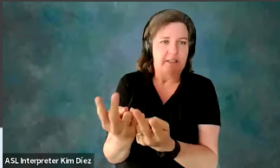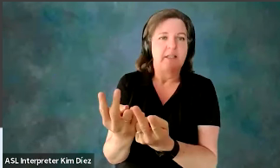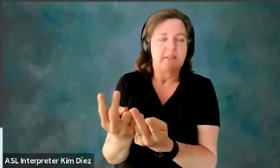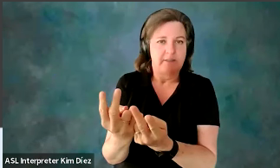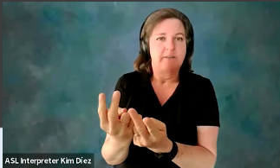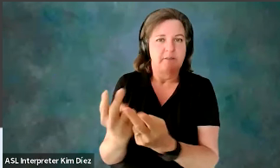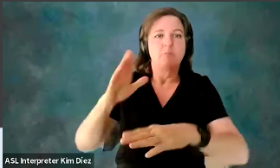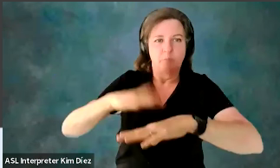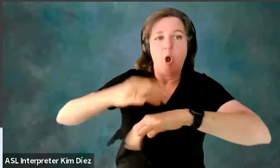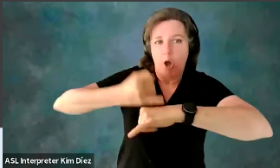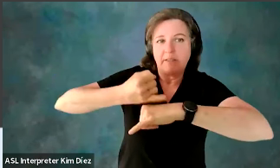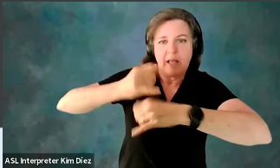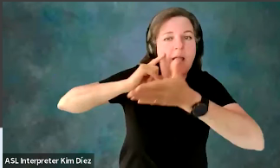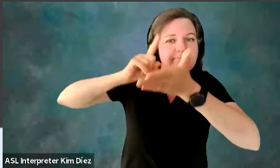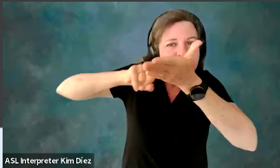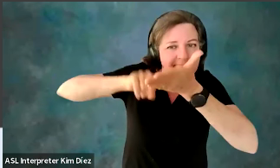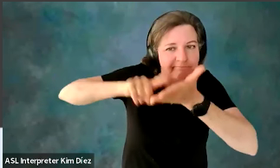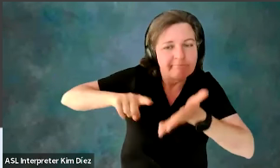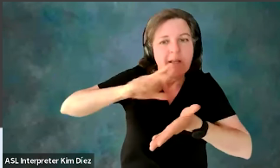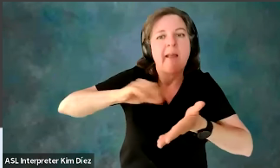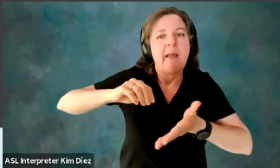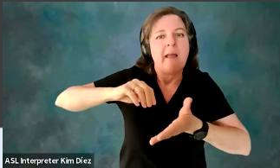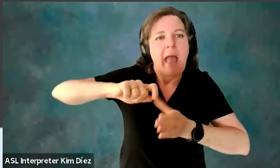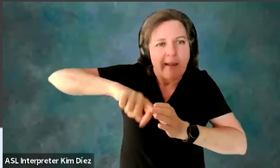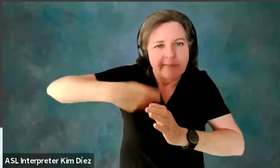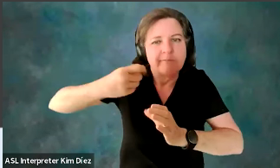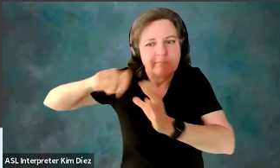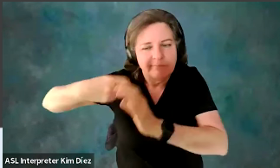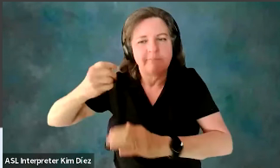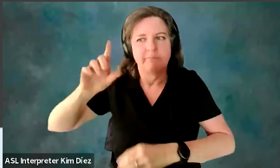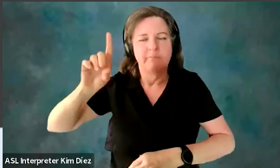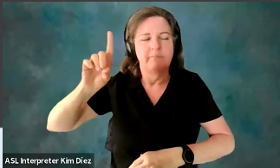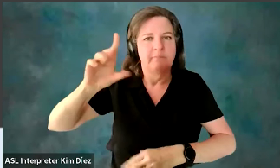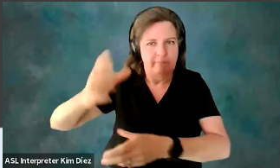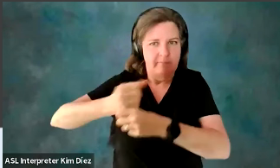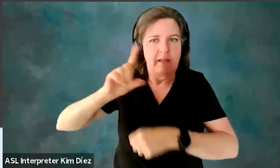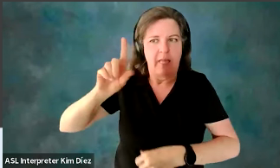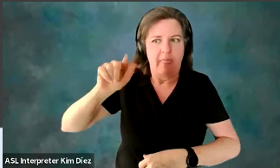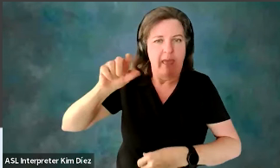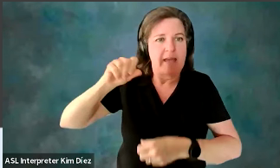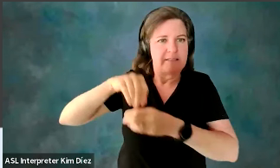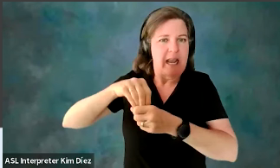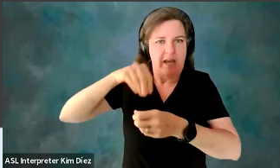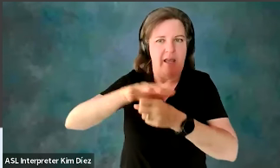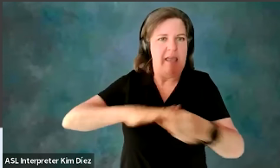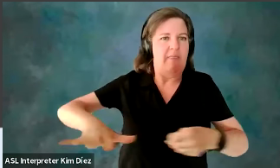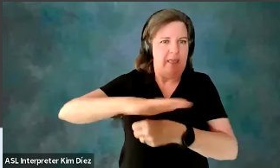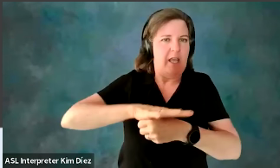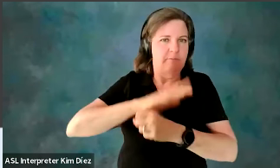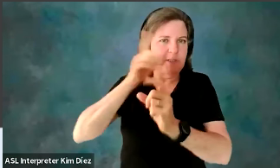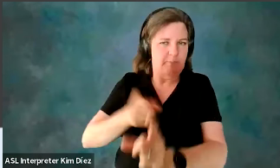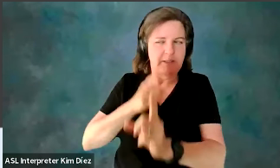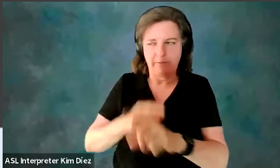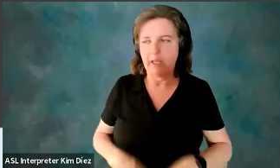an on-site investigation so that we can get data of the area